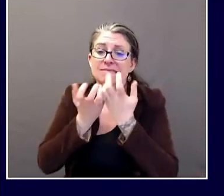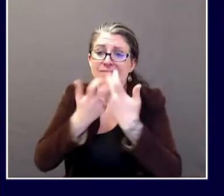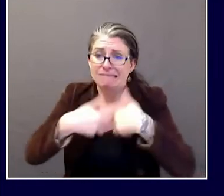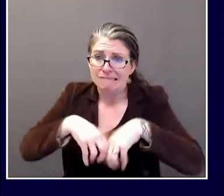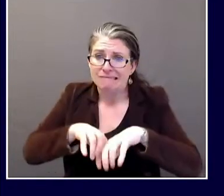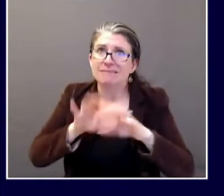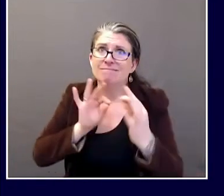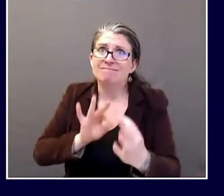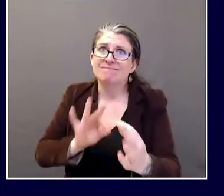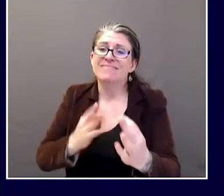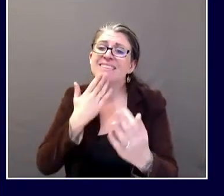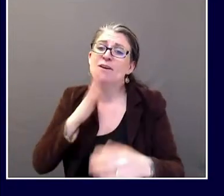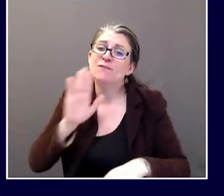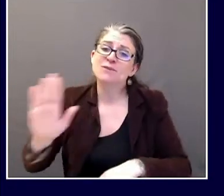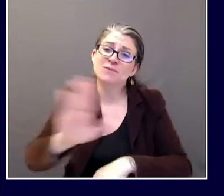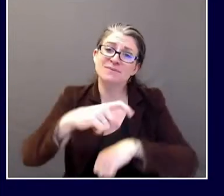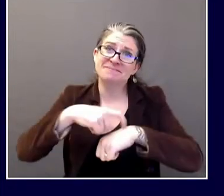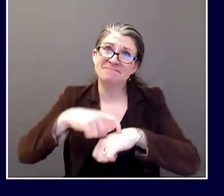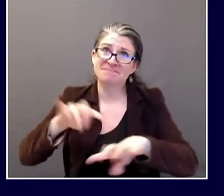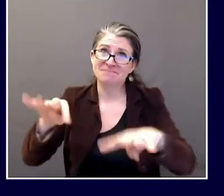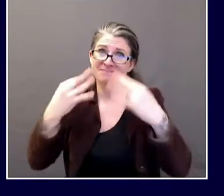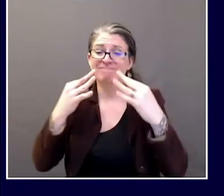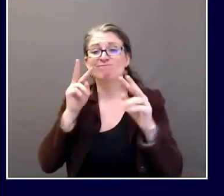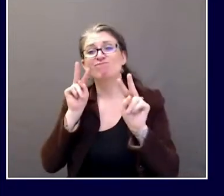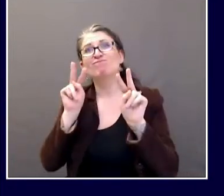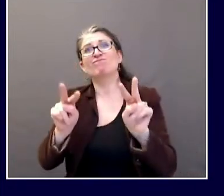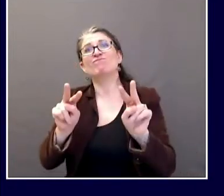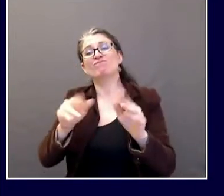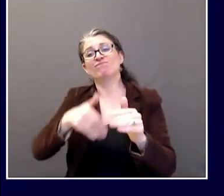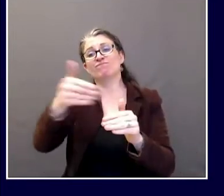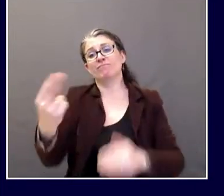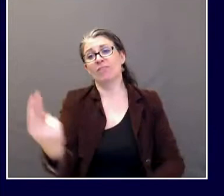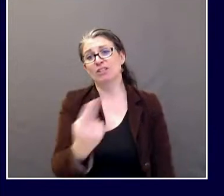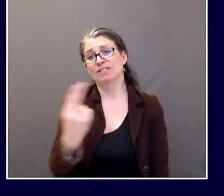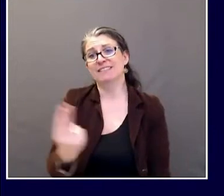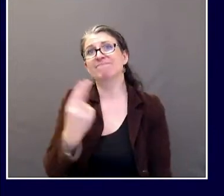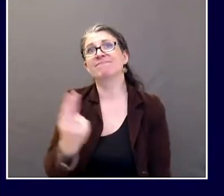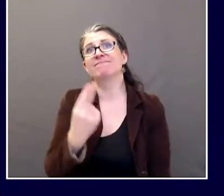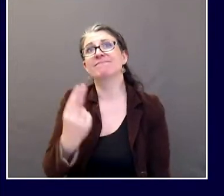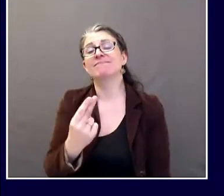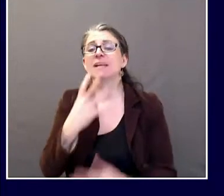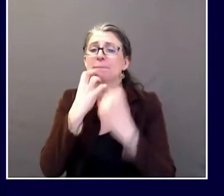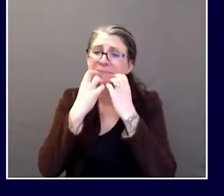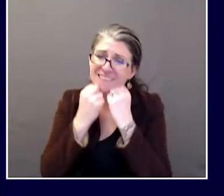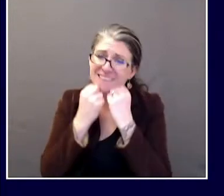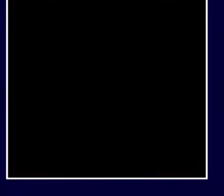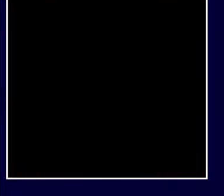to chatting with everyone again on Thursday. As always, please be kind and take care of one another.